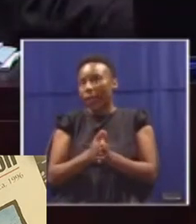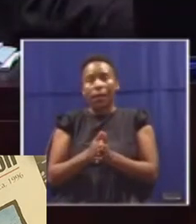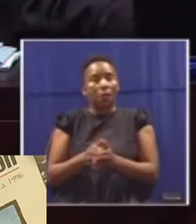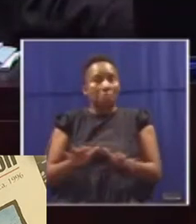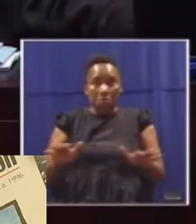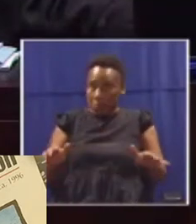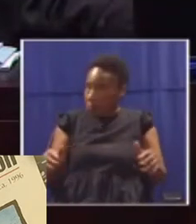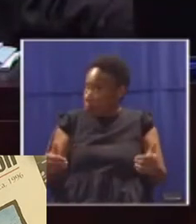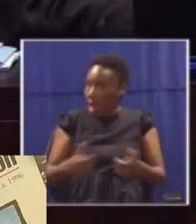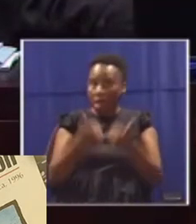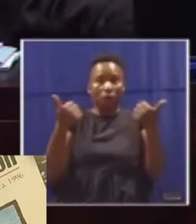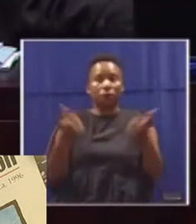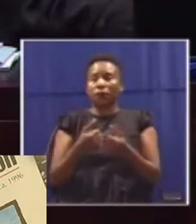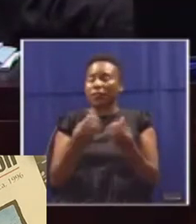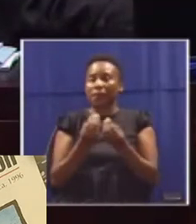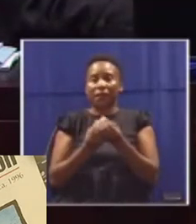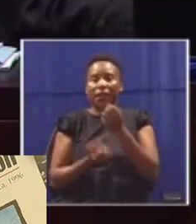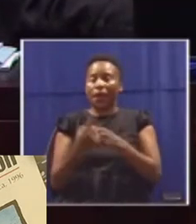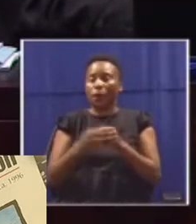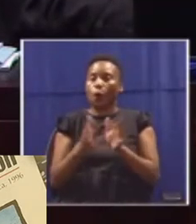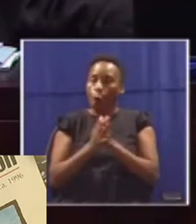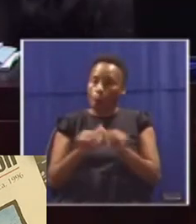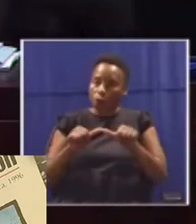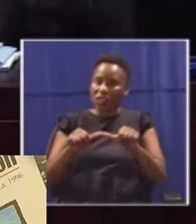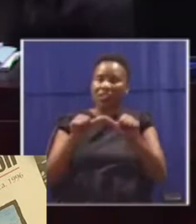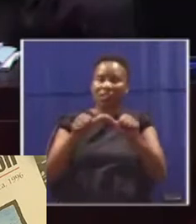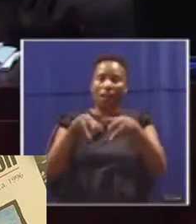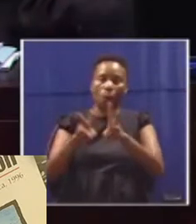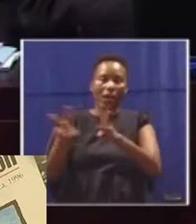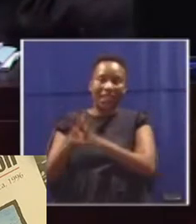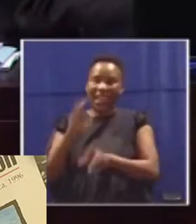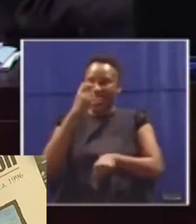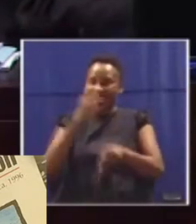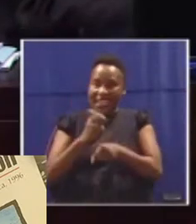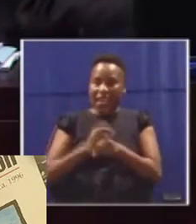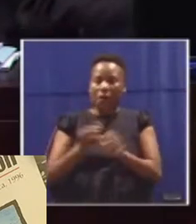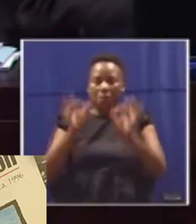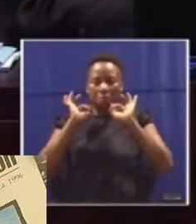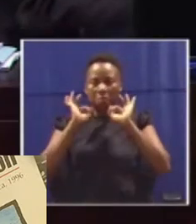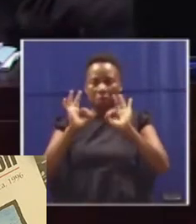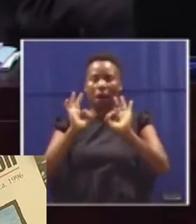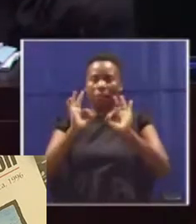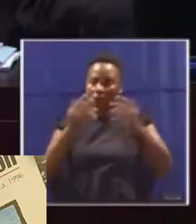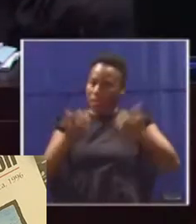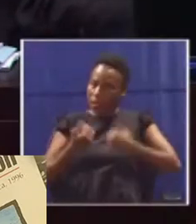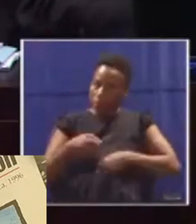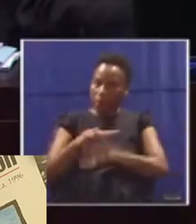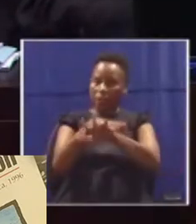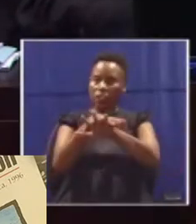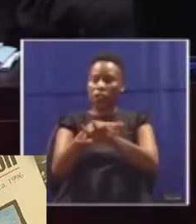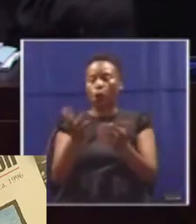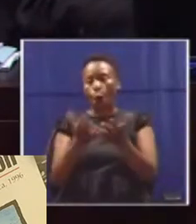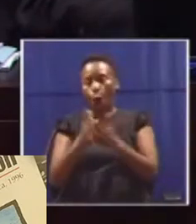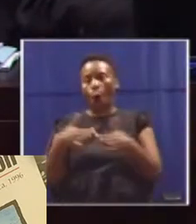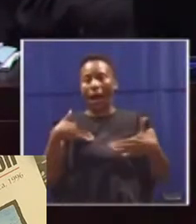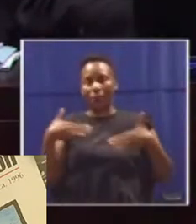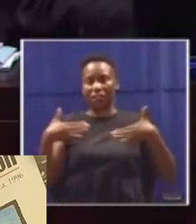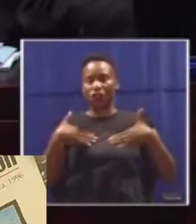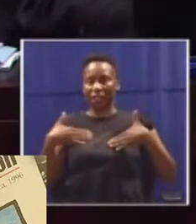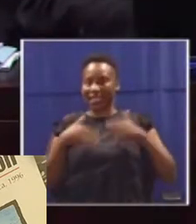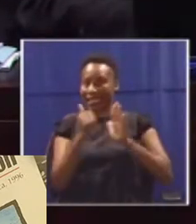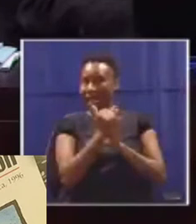or procedural matters that are necessary for the proper implementation or administration of the